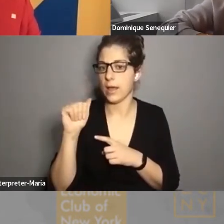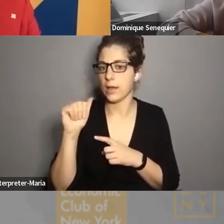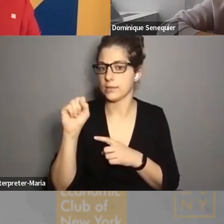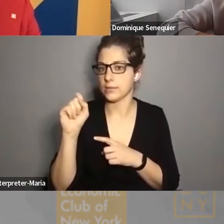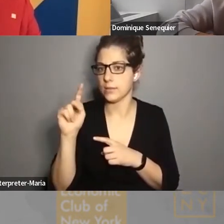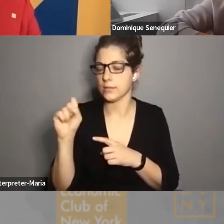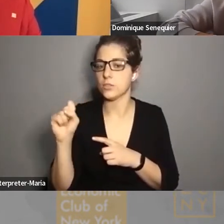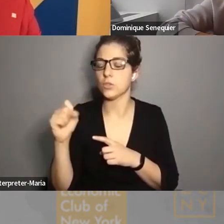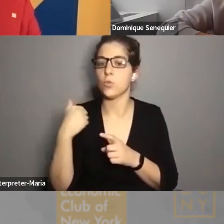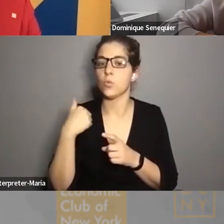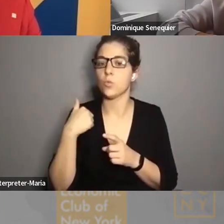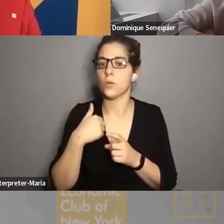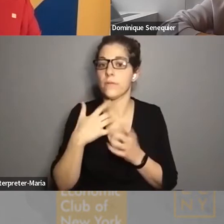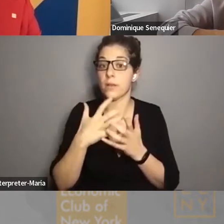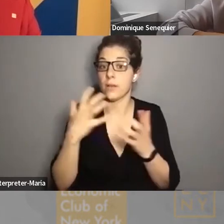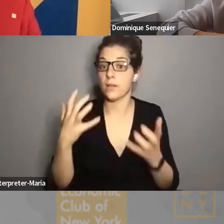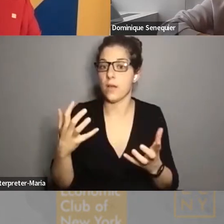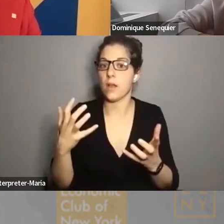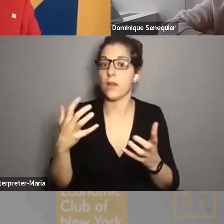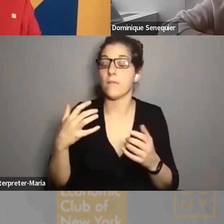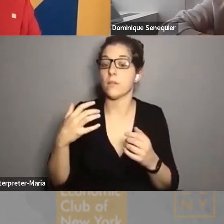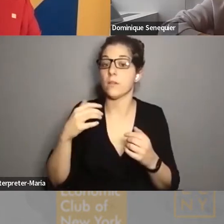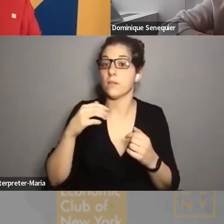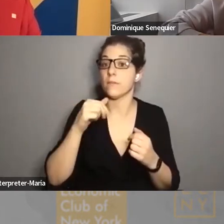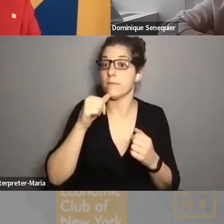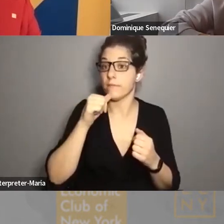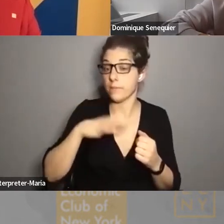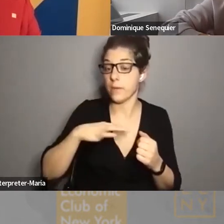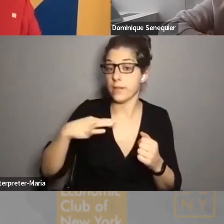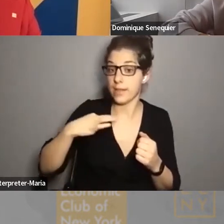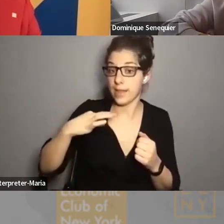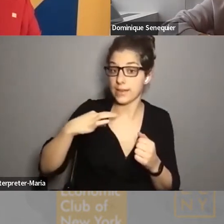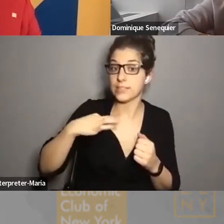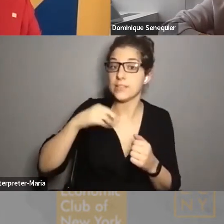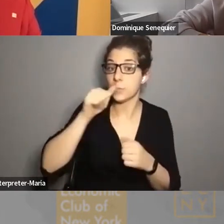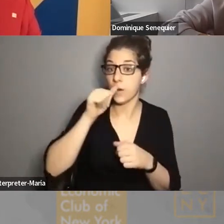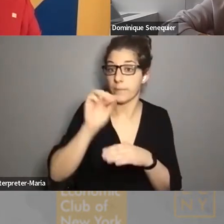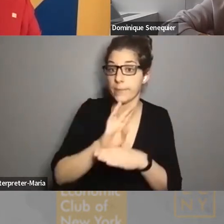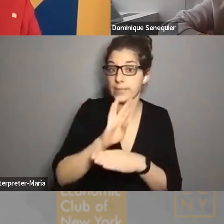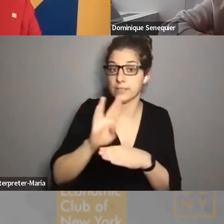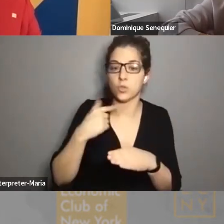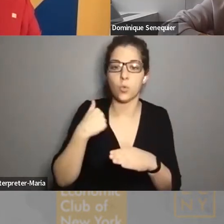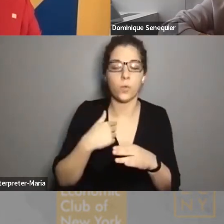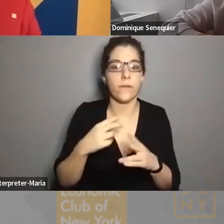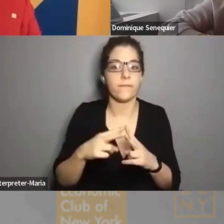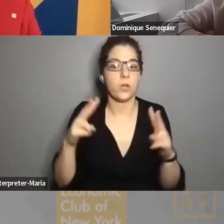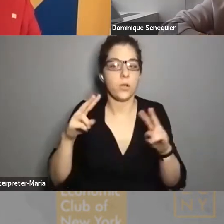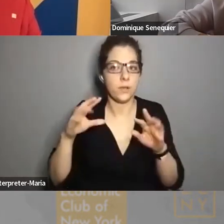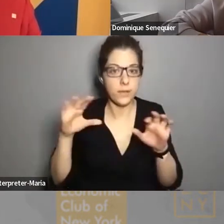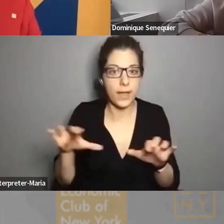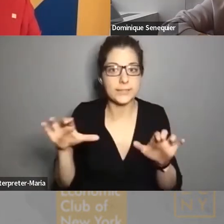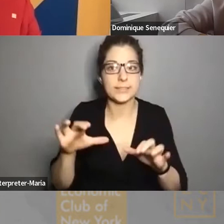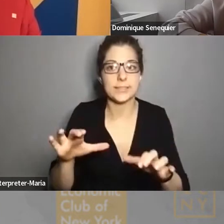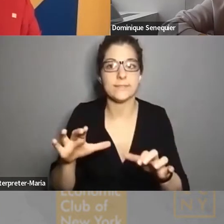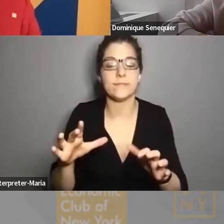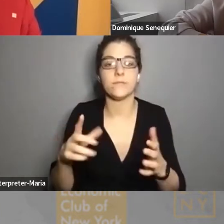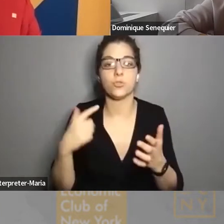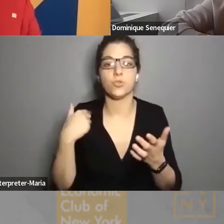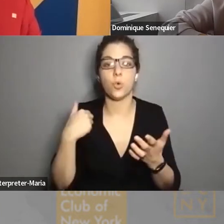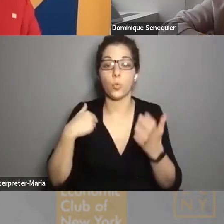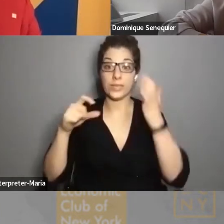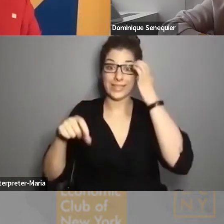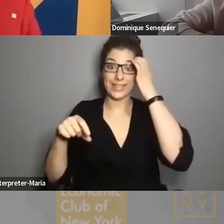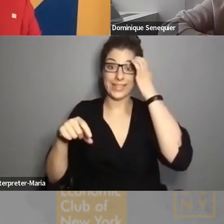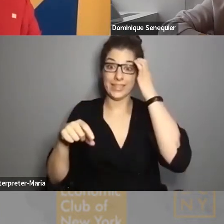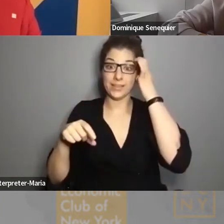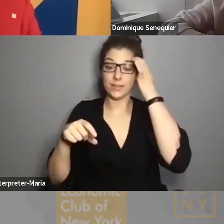of female candidates in private equity. So we are very proactive. So we need, and